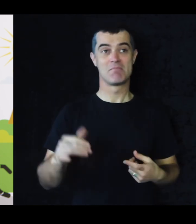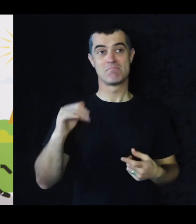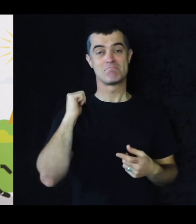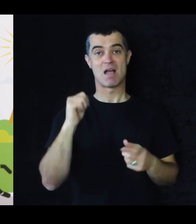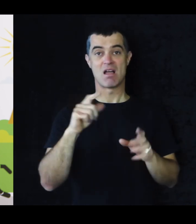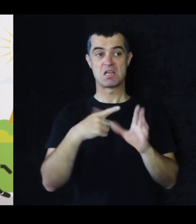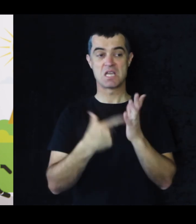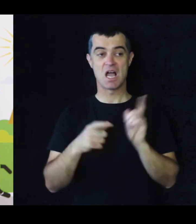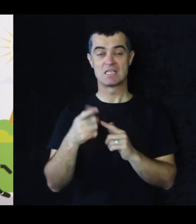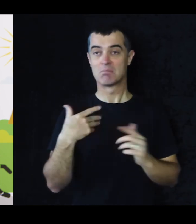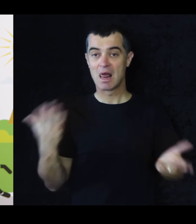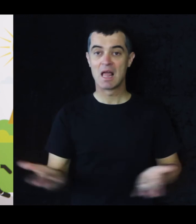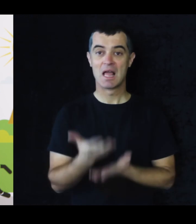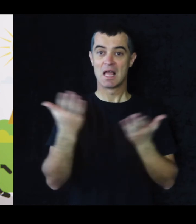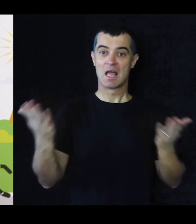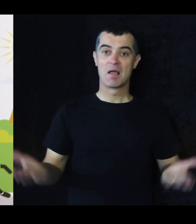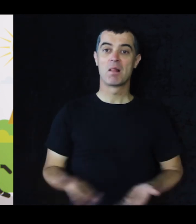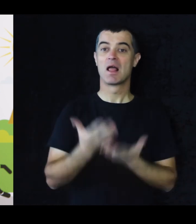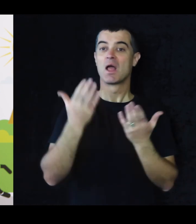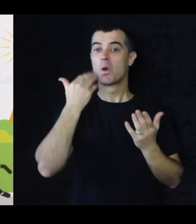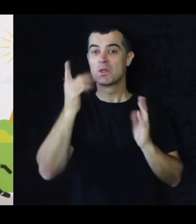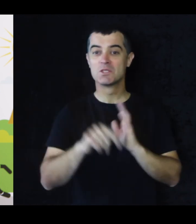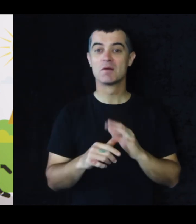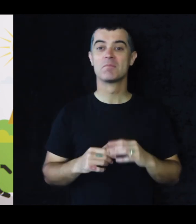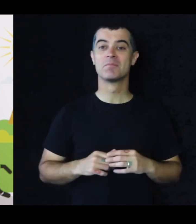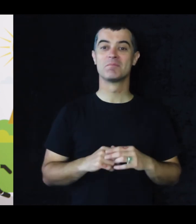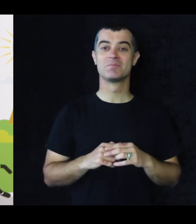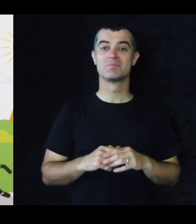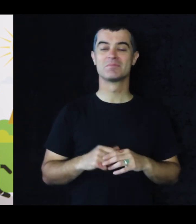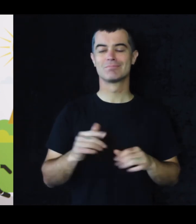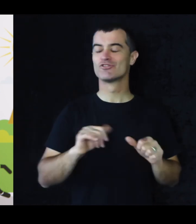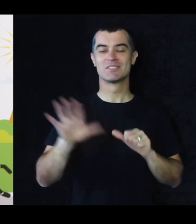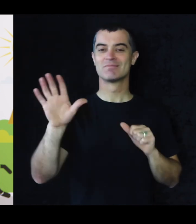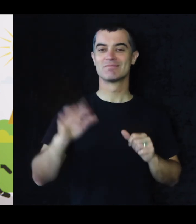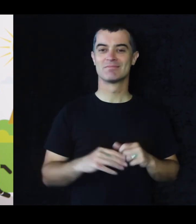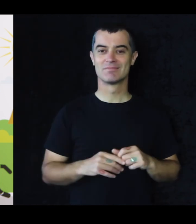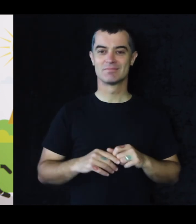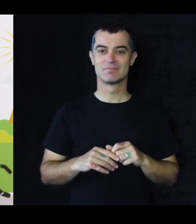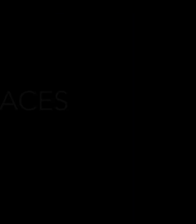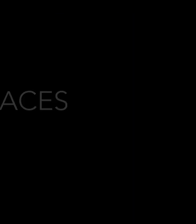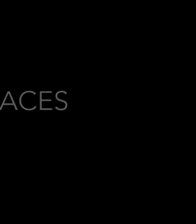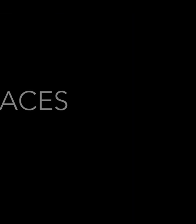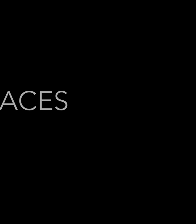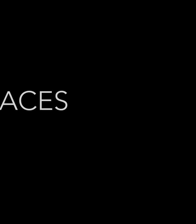And it had a backyard that we played in all the time. It was great.